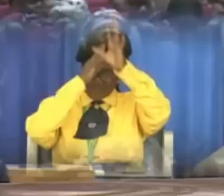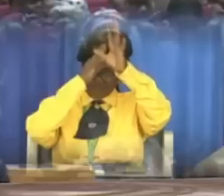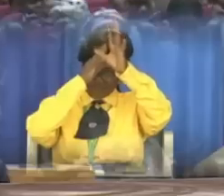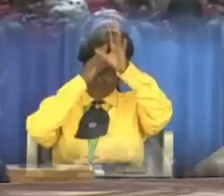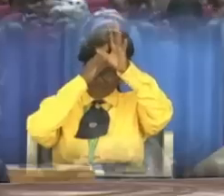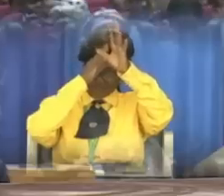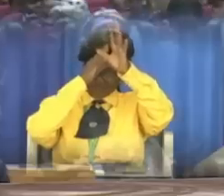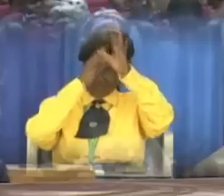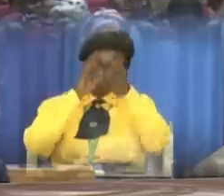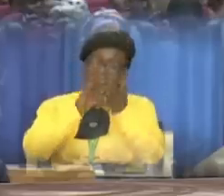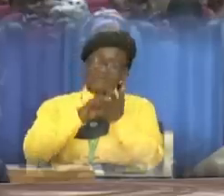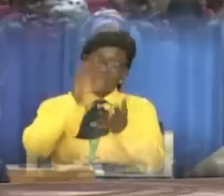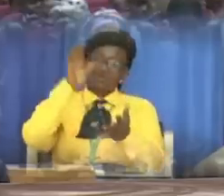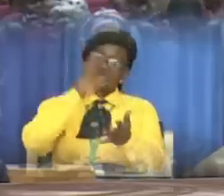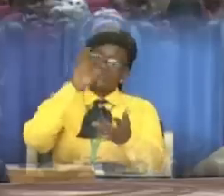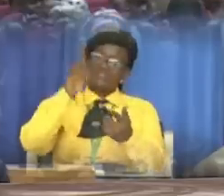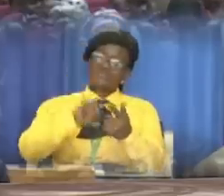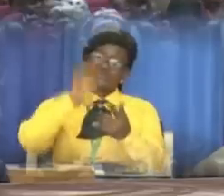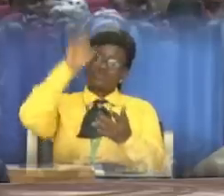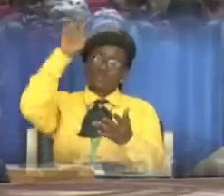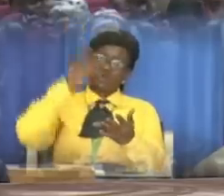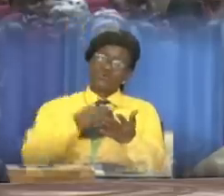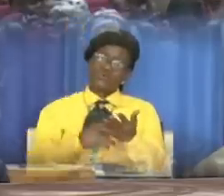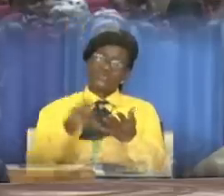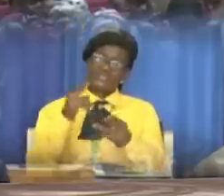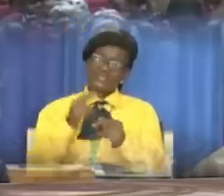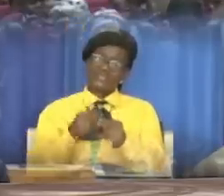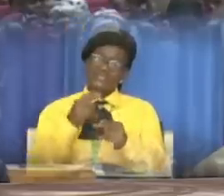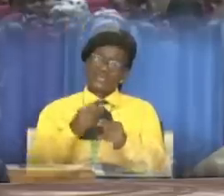Glory be to your holy name.